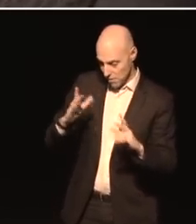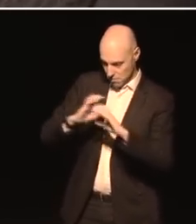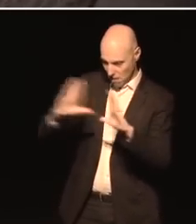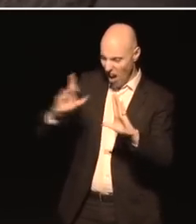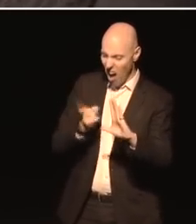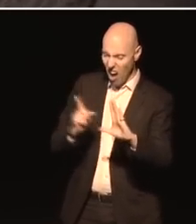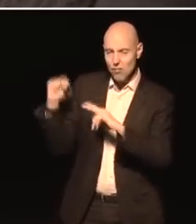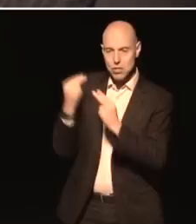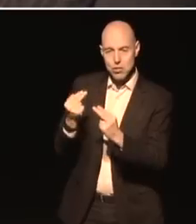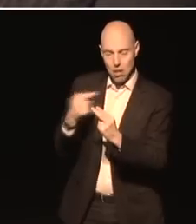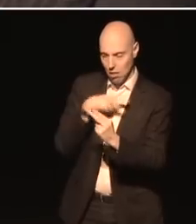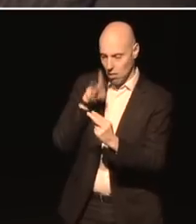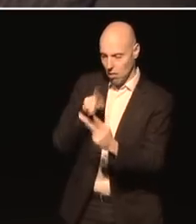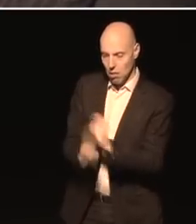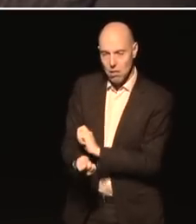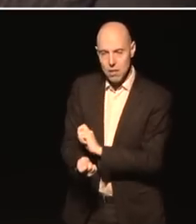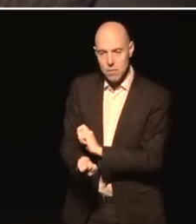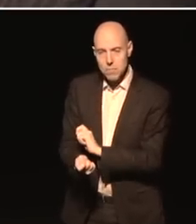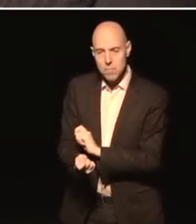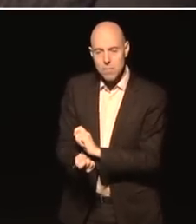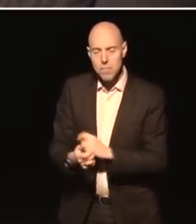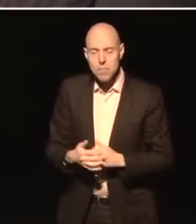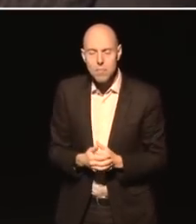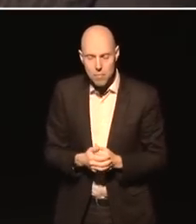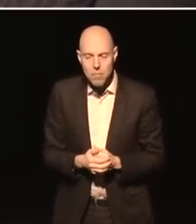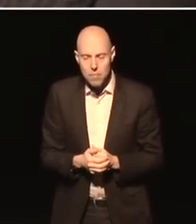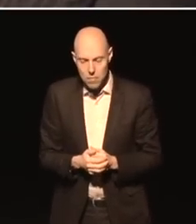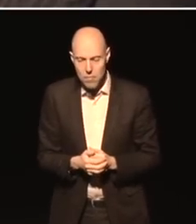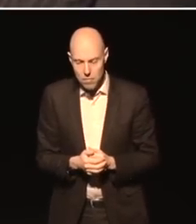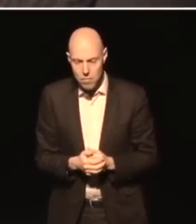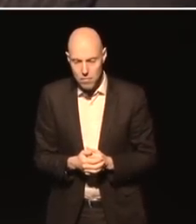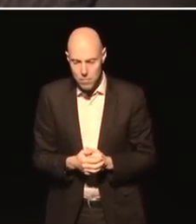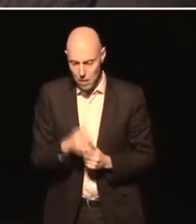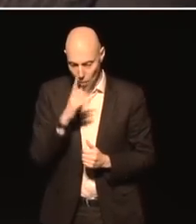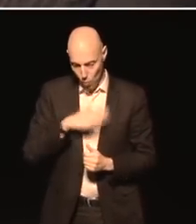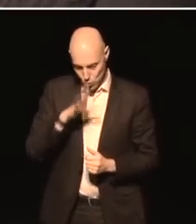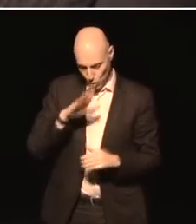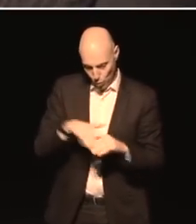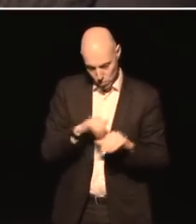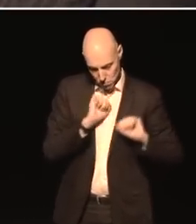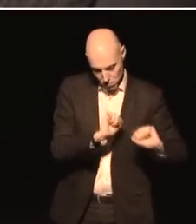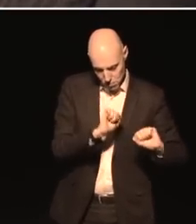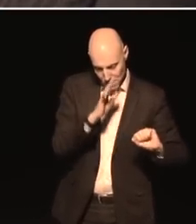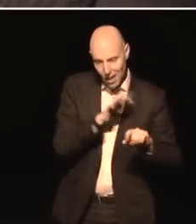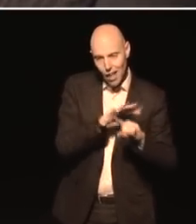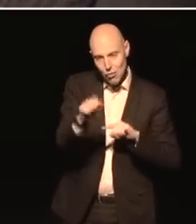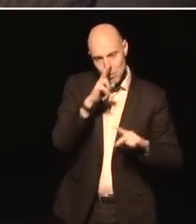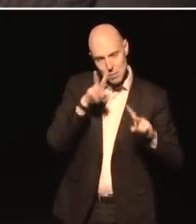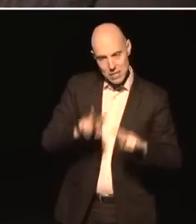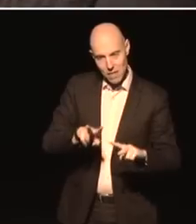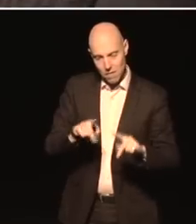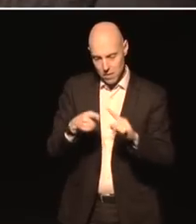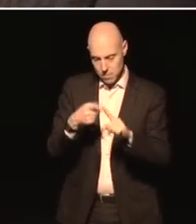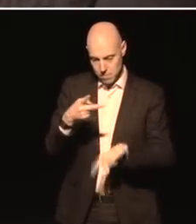as very traditional. And the idea behind that was both to include this cultural perspective, to allow